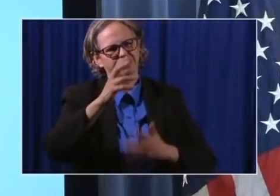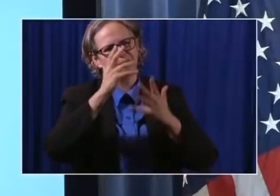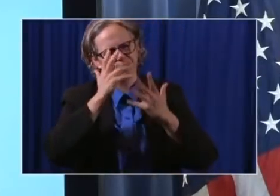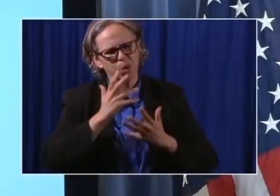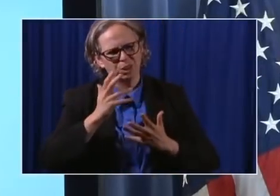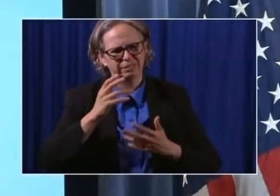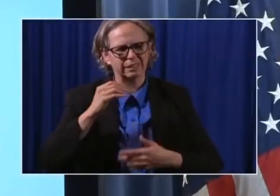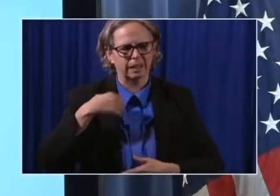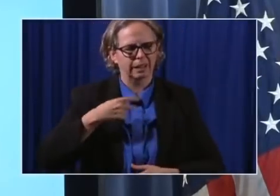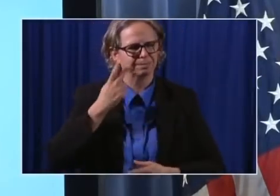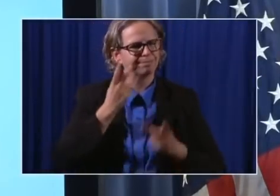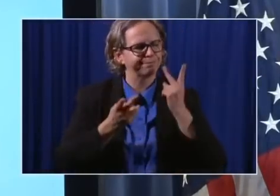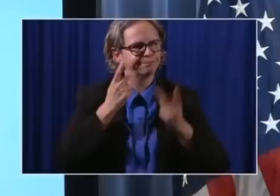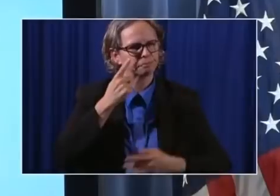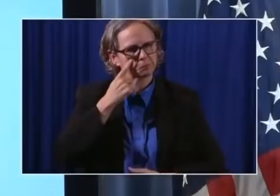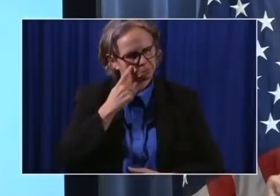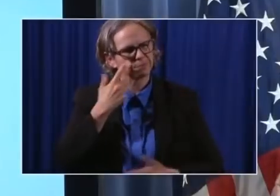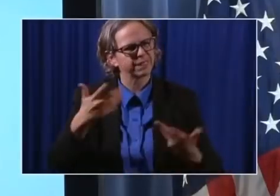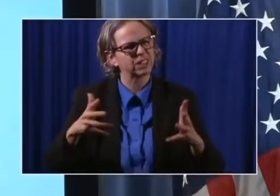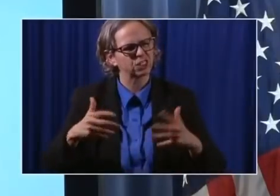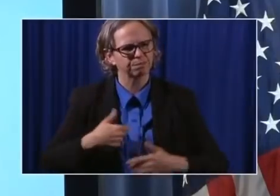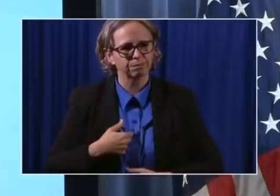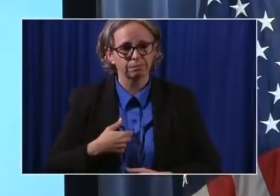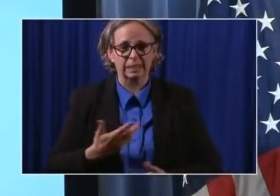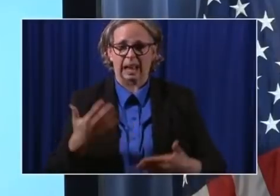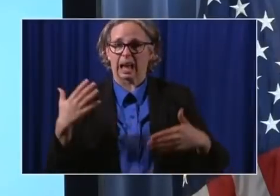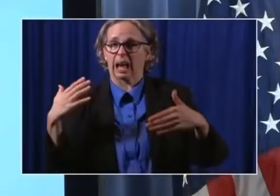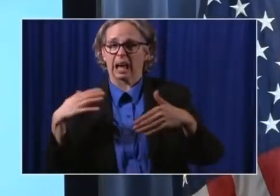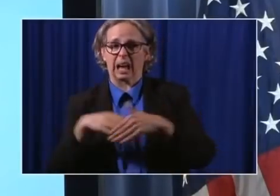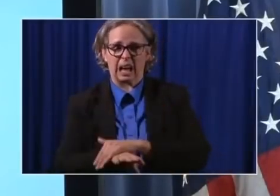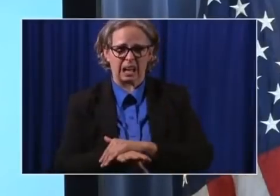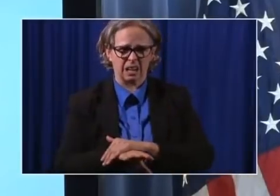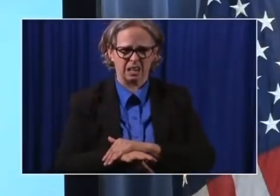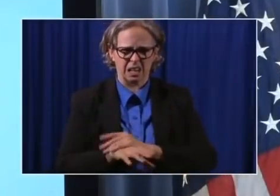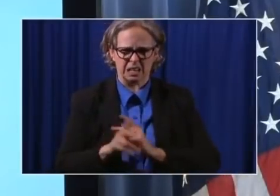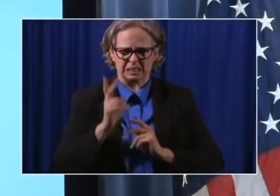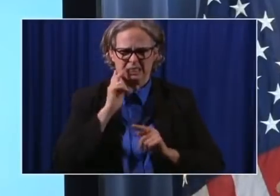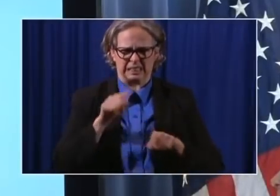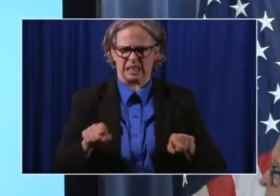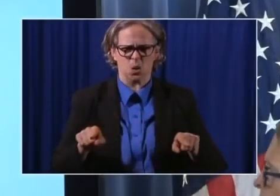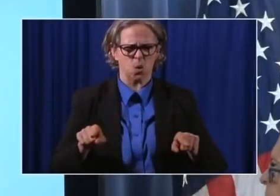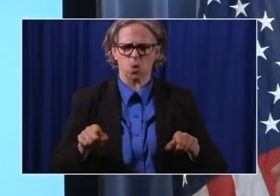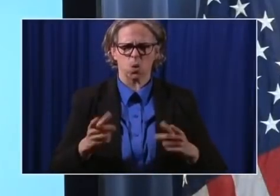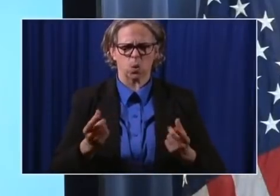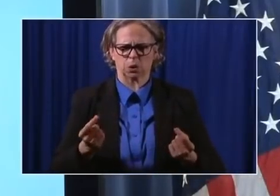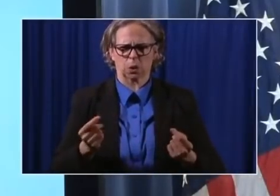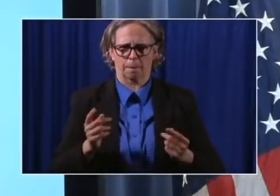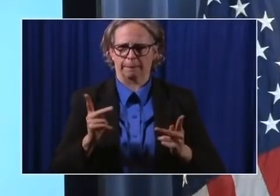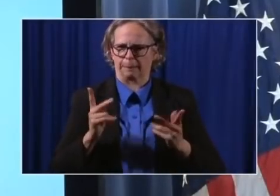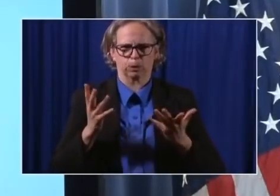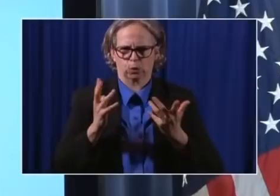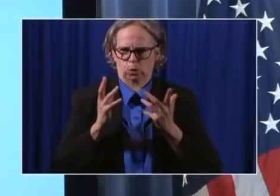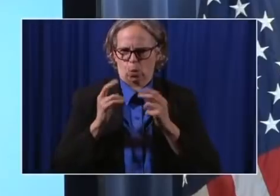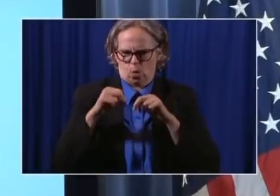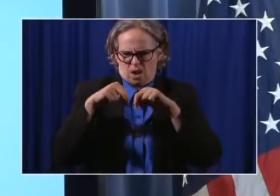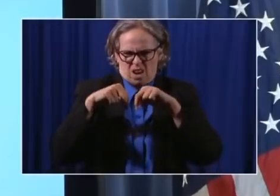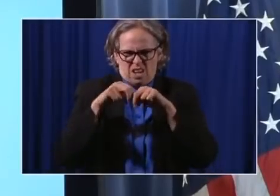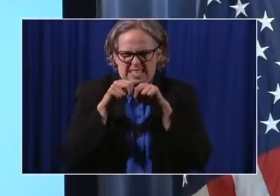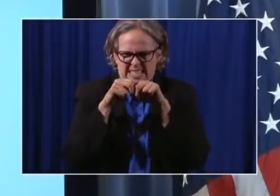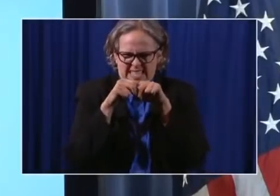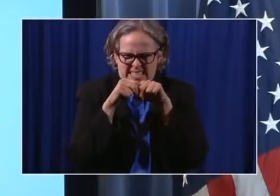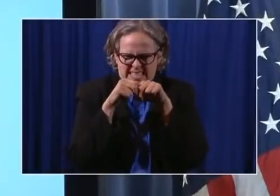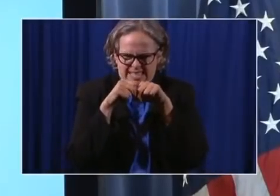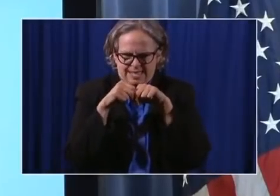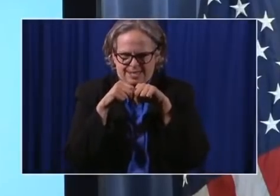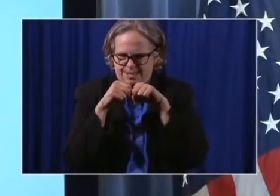And what's occurring and what our agents are seeing is patrons are shoulder to shoulder. There's absolutely